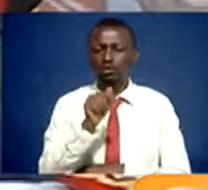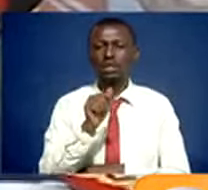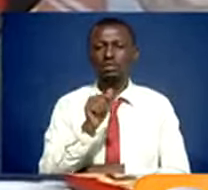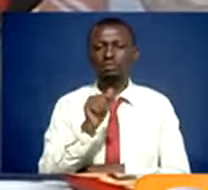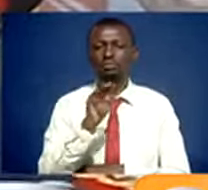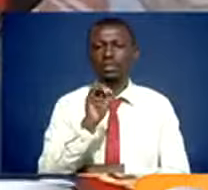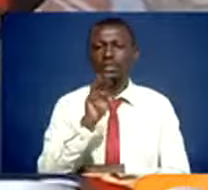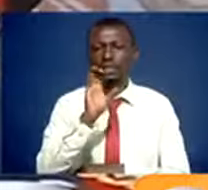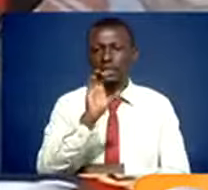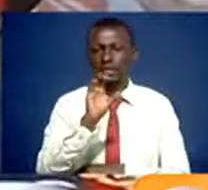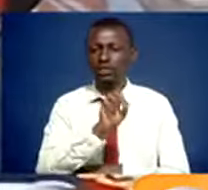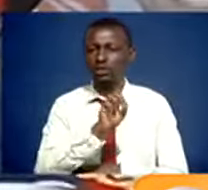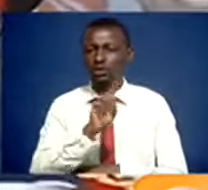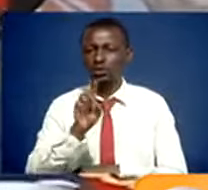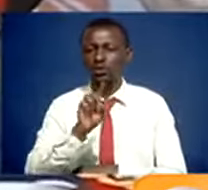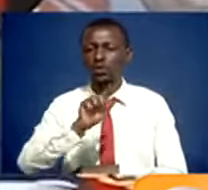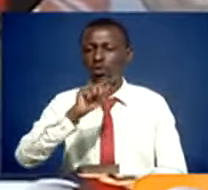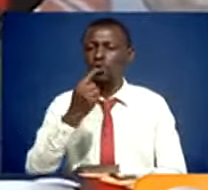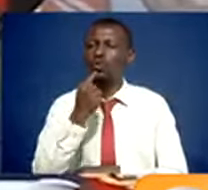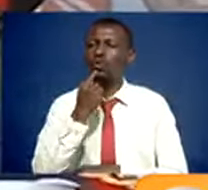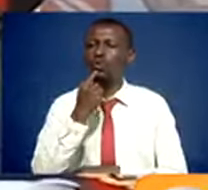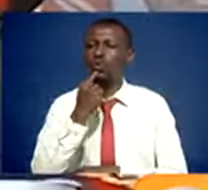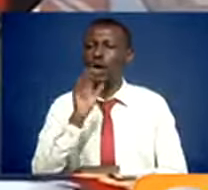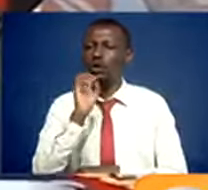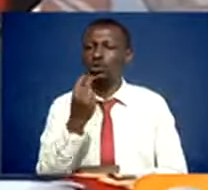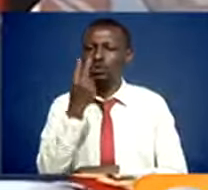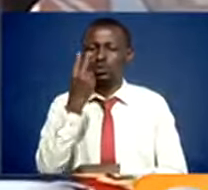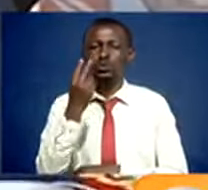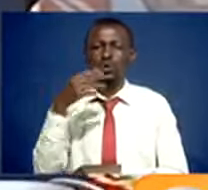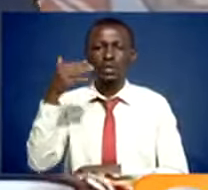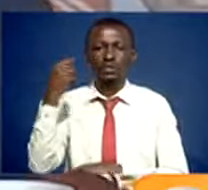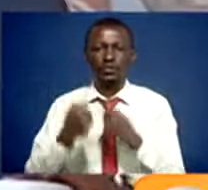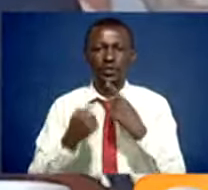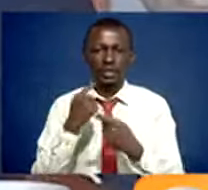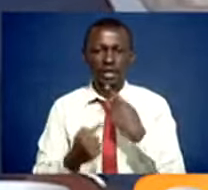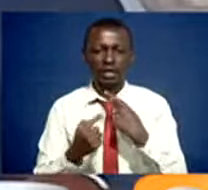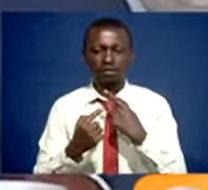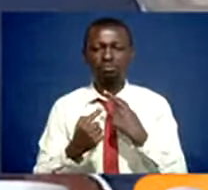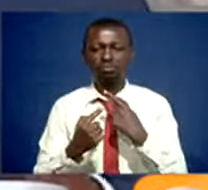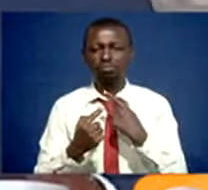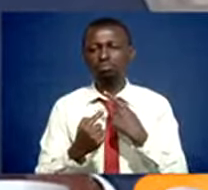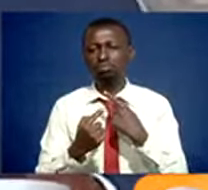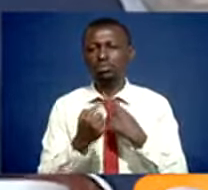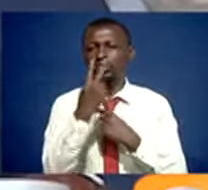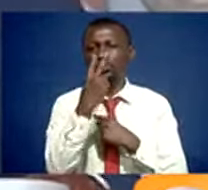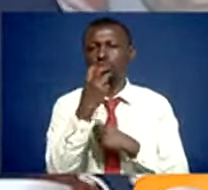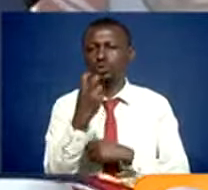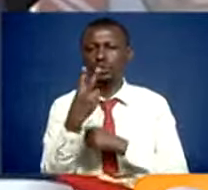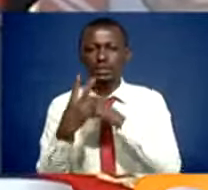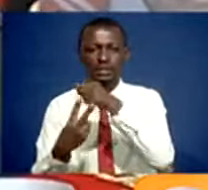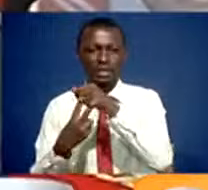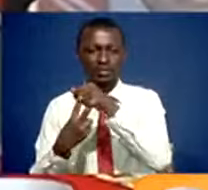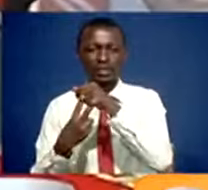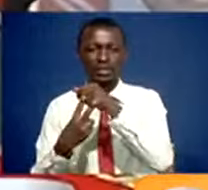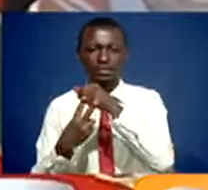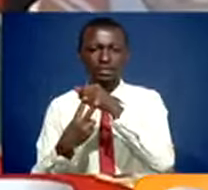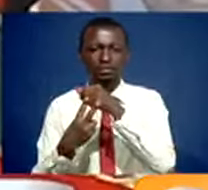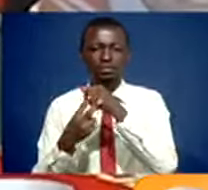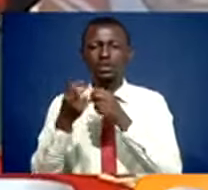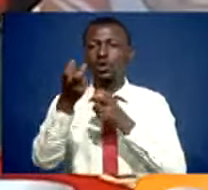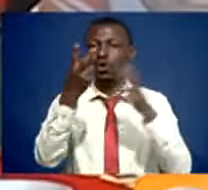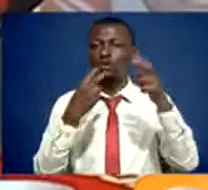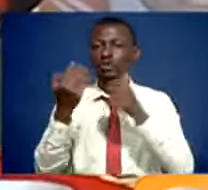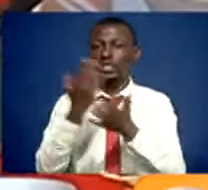to 102 metric tons a year by 2027. Under the coffee sector reform that